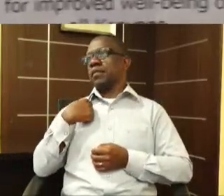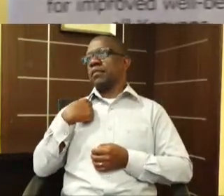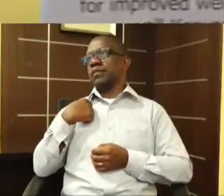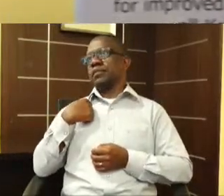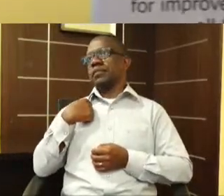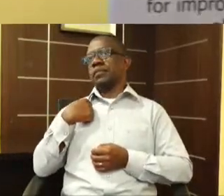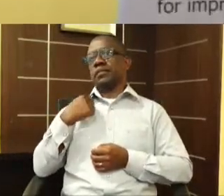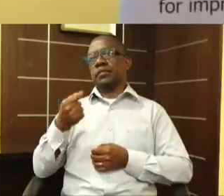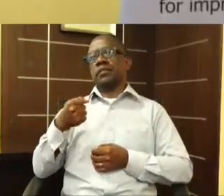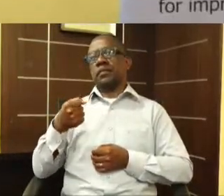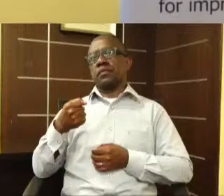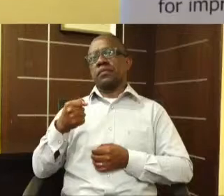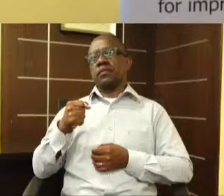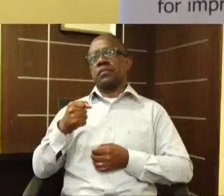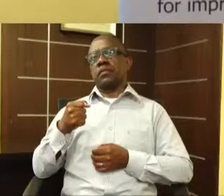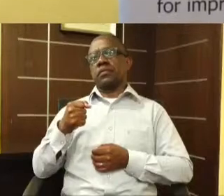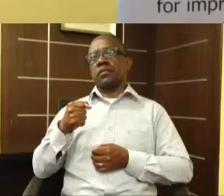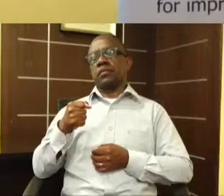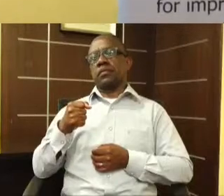5.